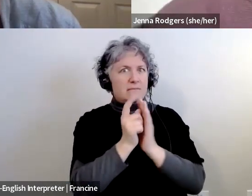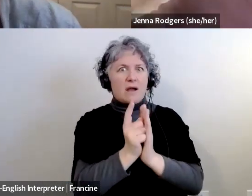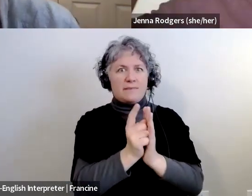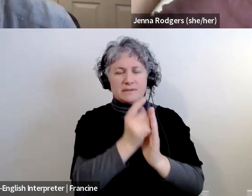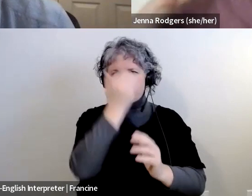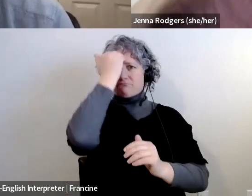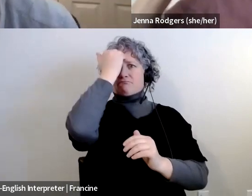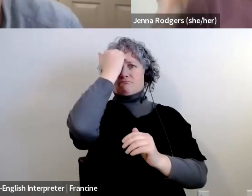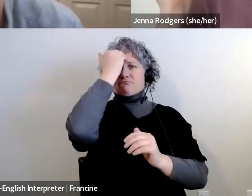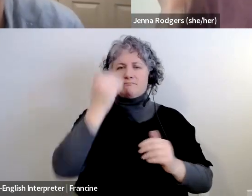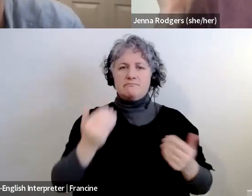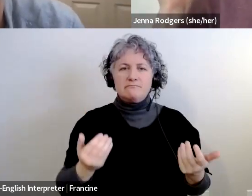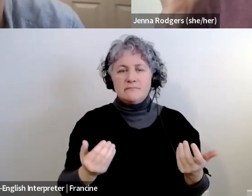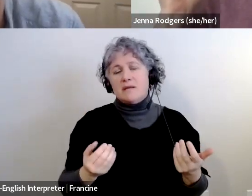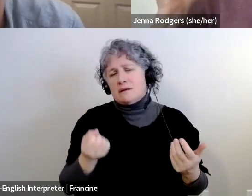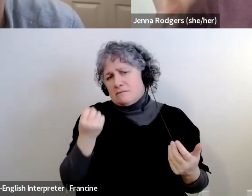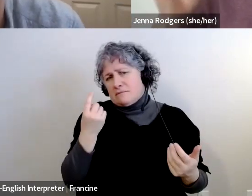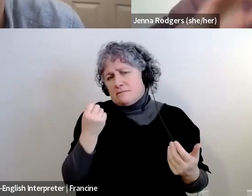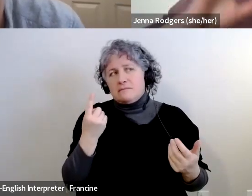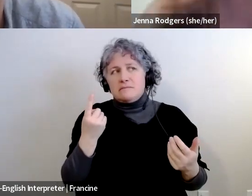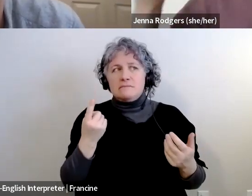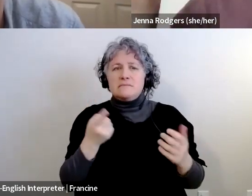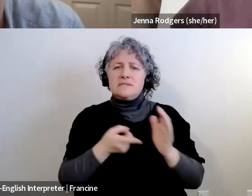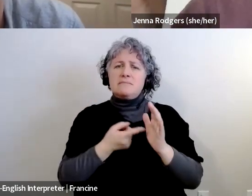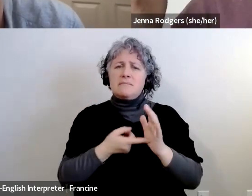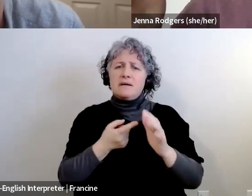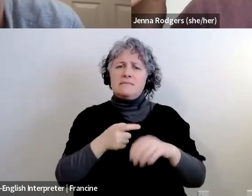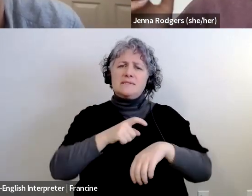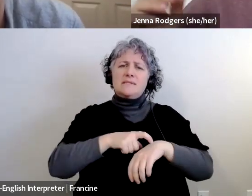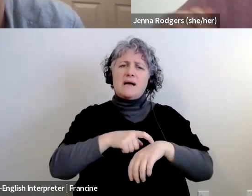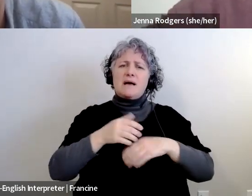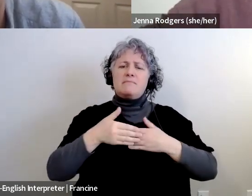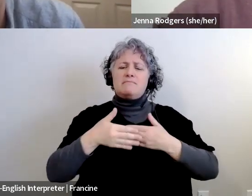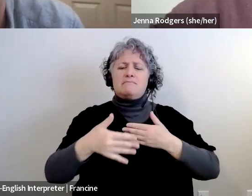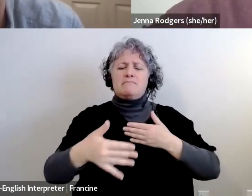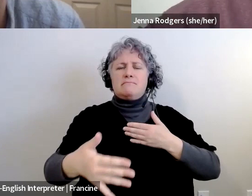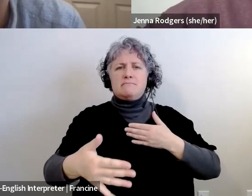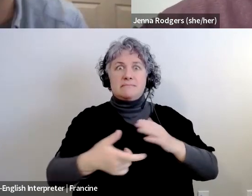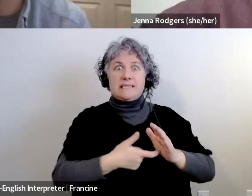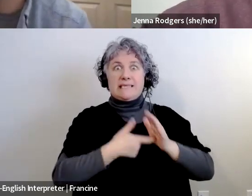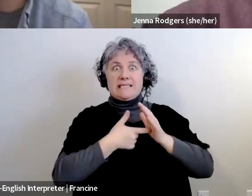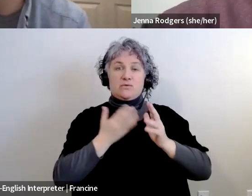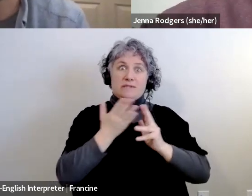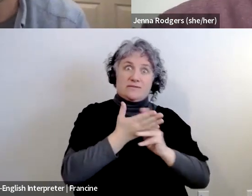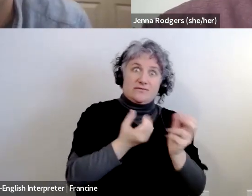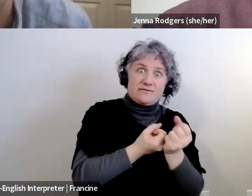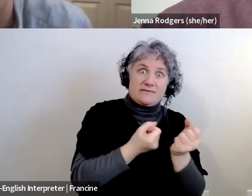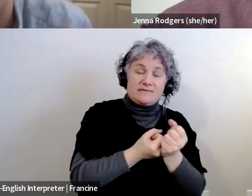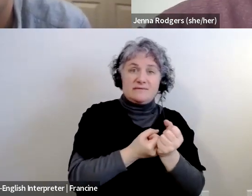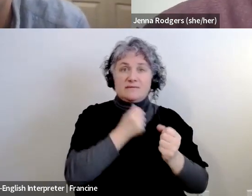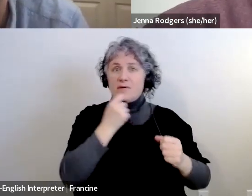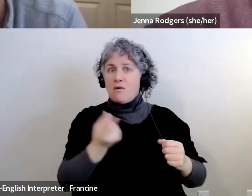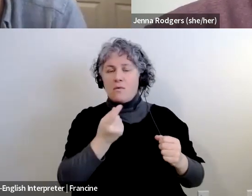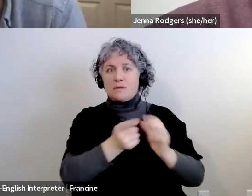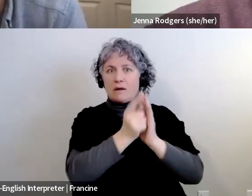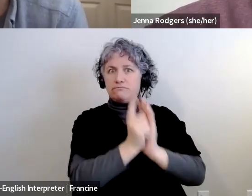Of course, there is often a time span on like the need to intervene, but it isn't always immediate.